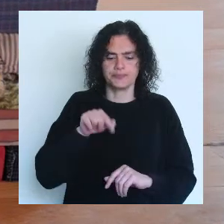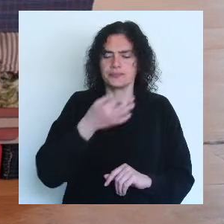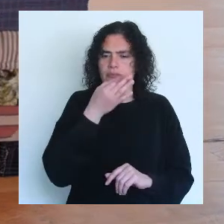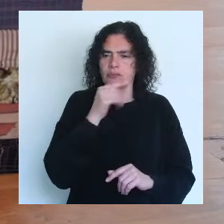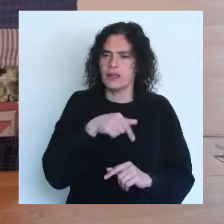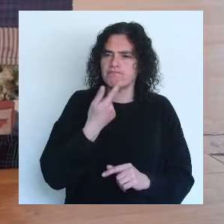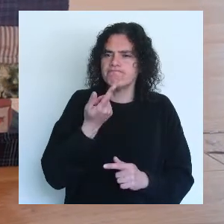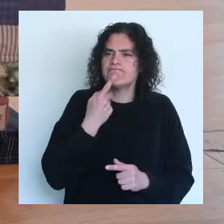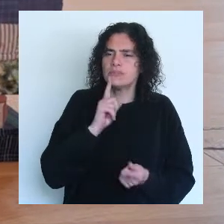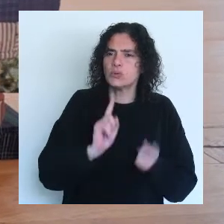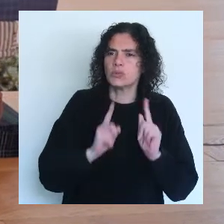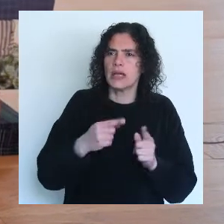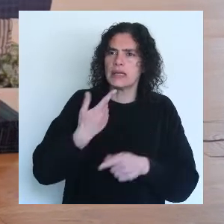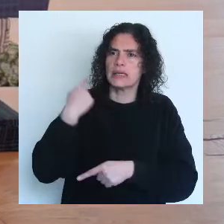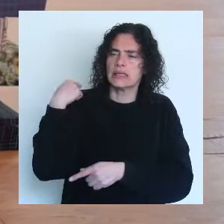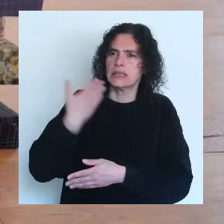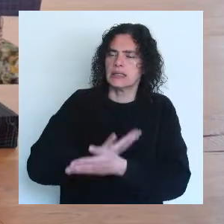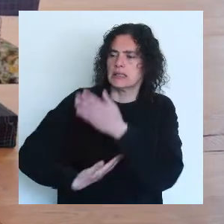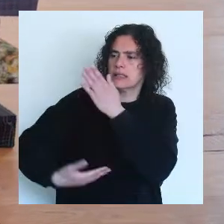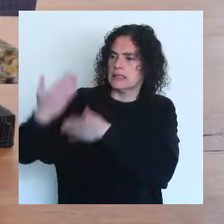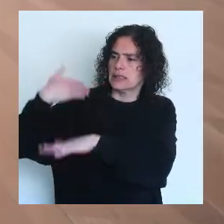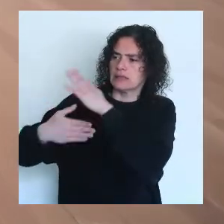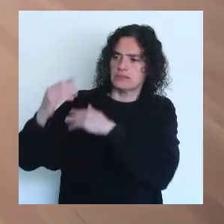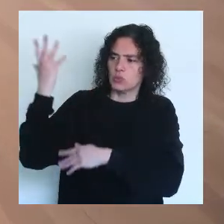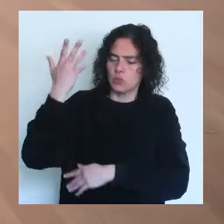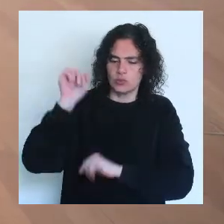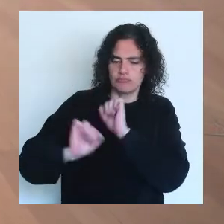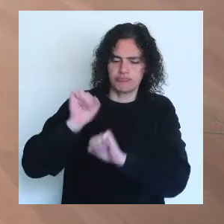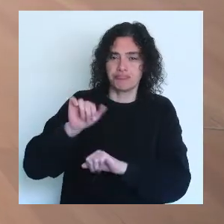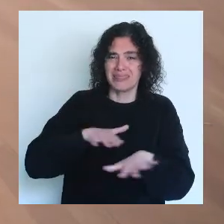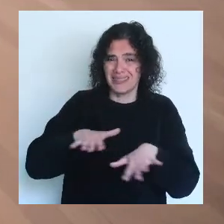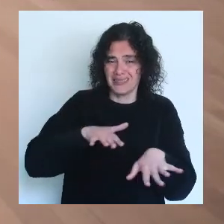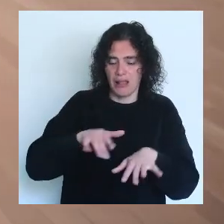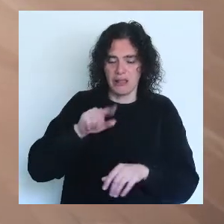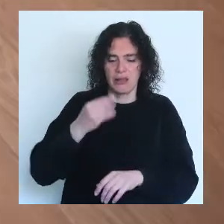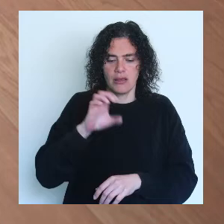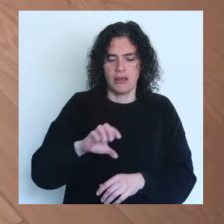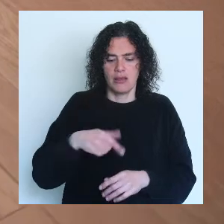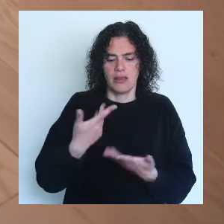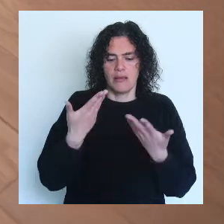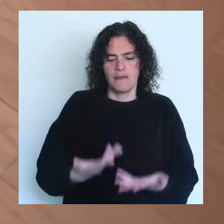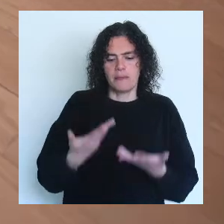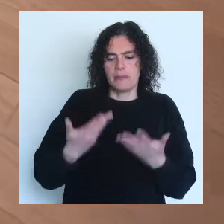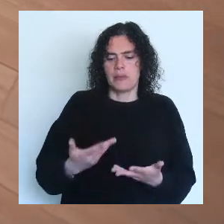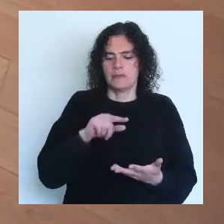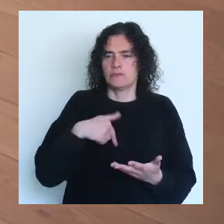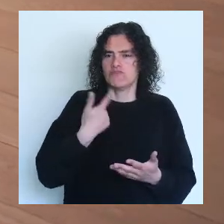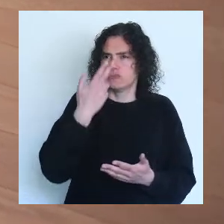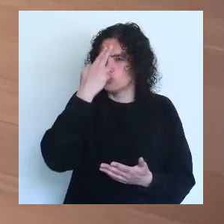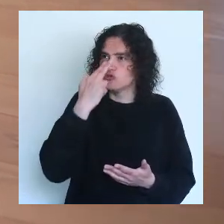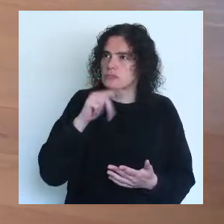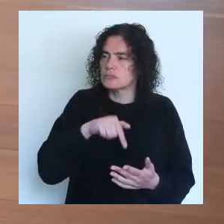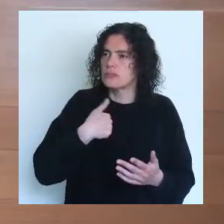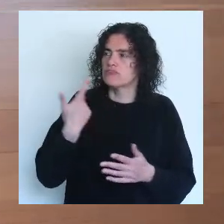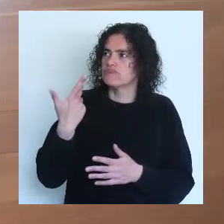talking also about this notion of classical culture in Italy, the weight of